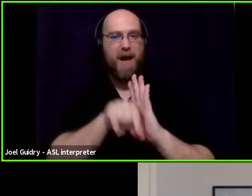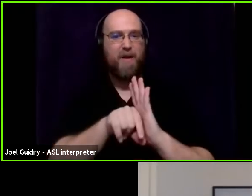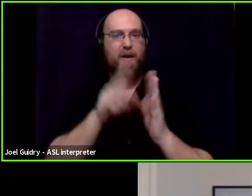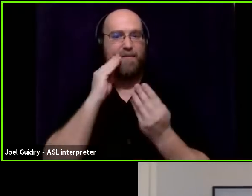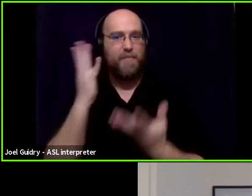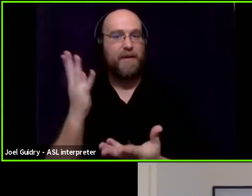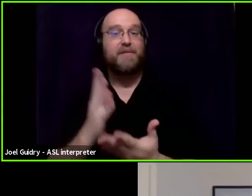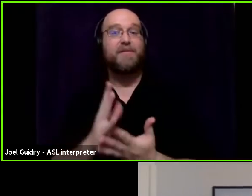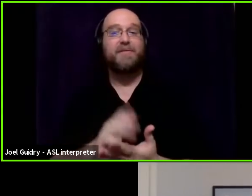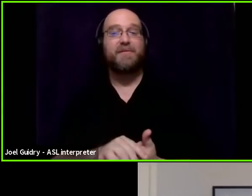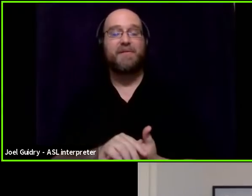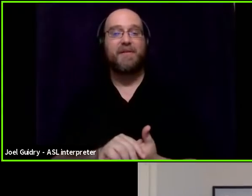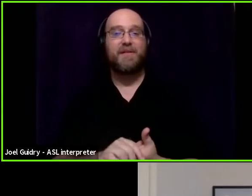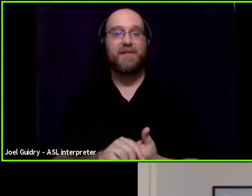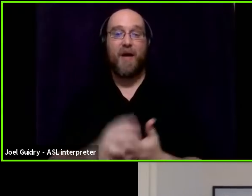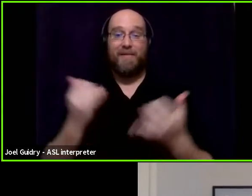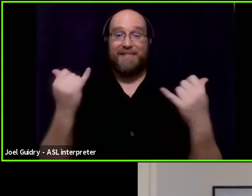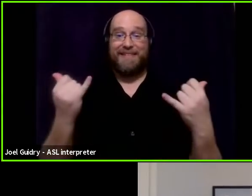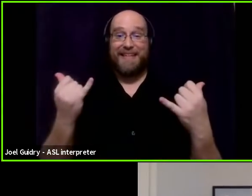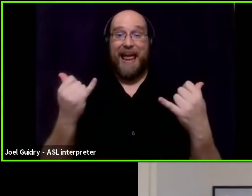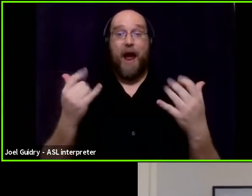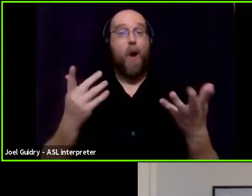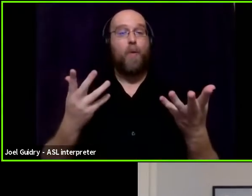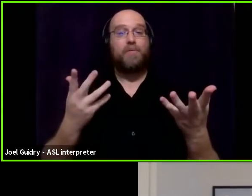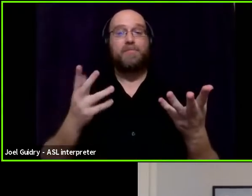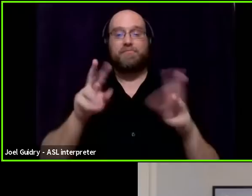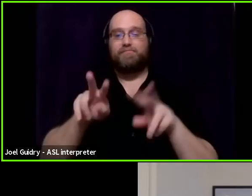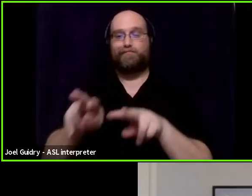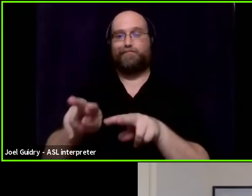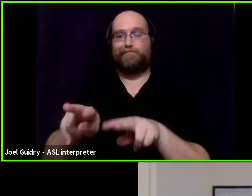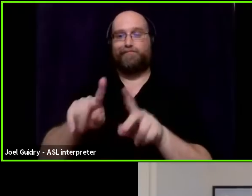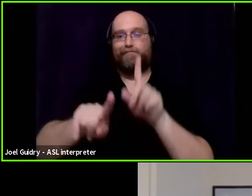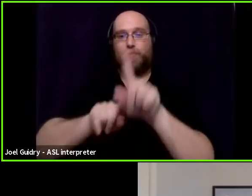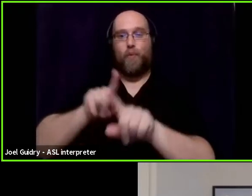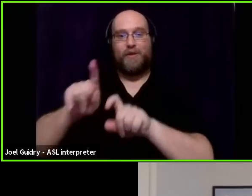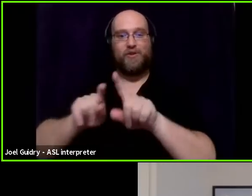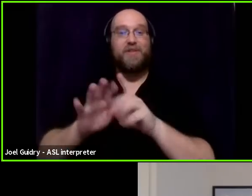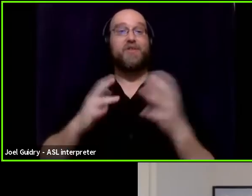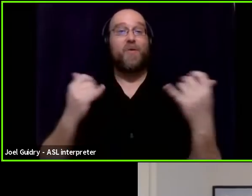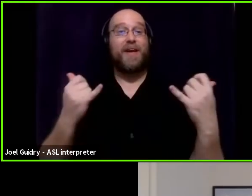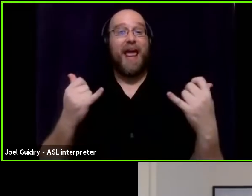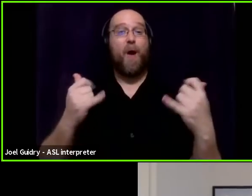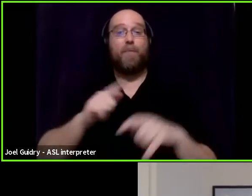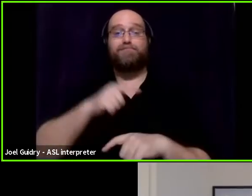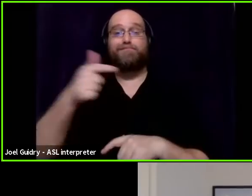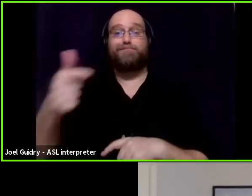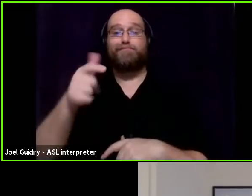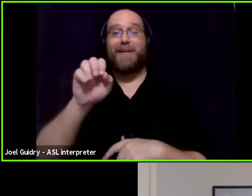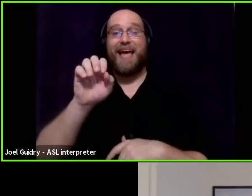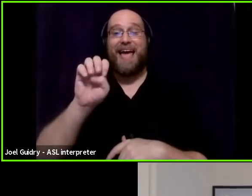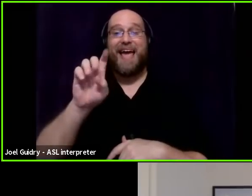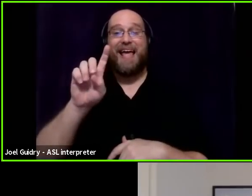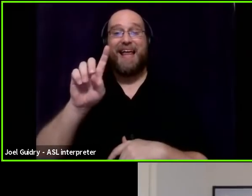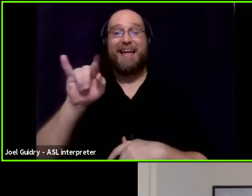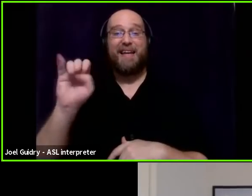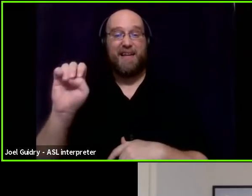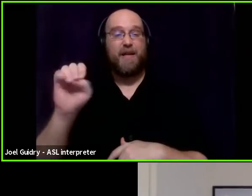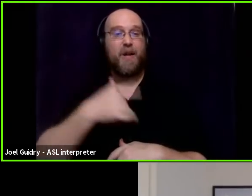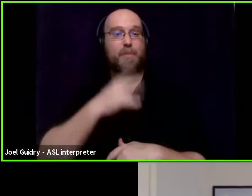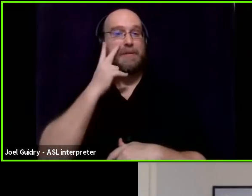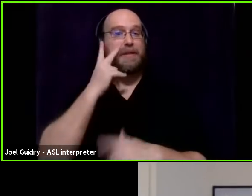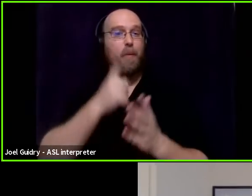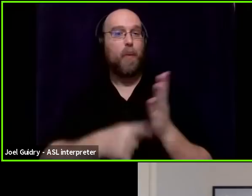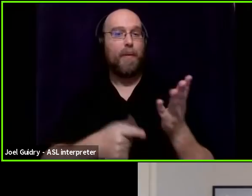Now we're going to go get some questions. So I'm actually going to turn it over to Eddie, and let's see what we have from our